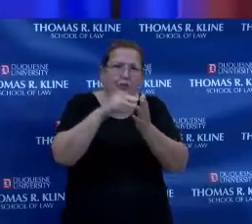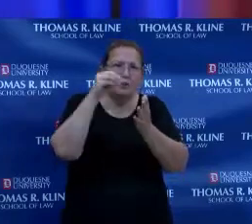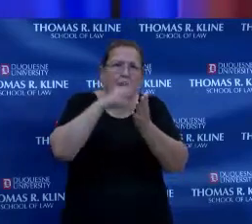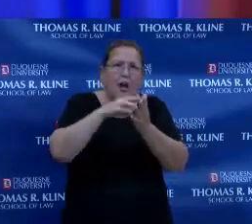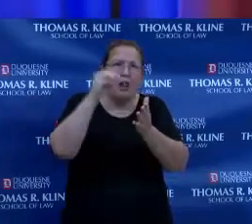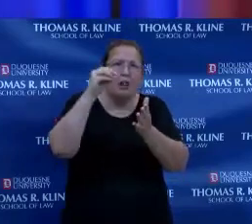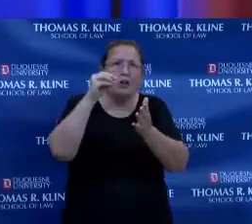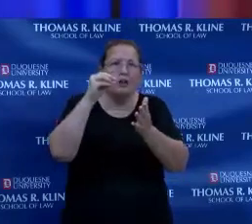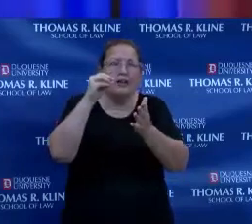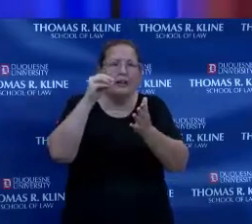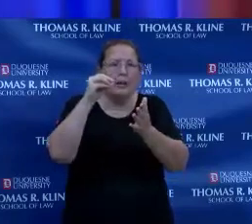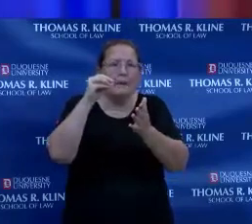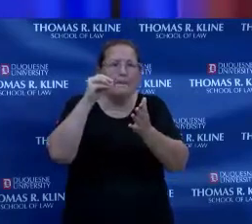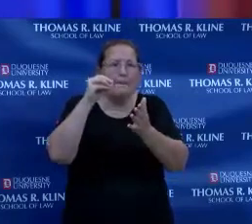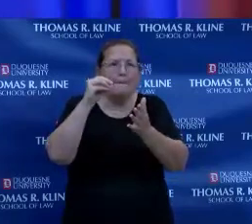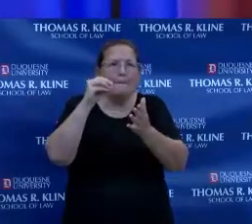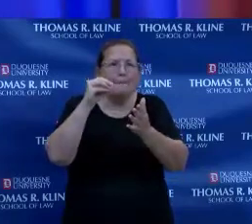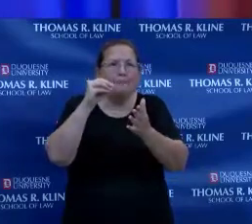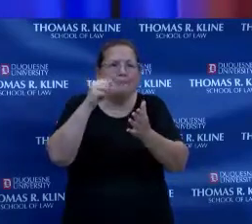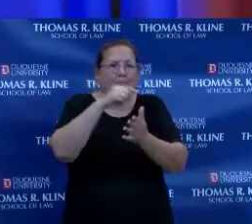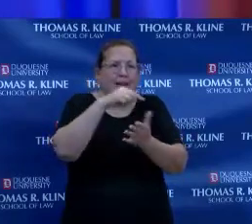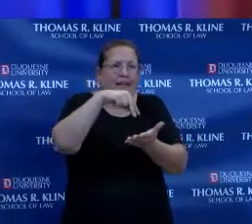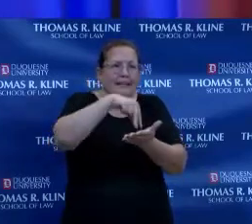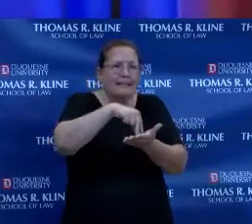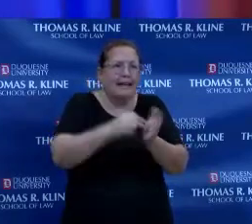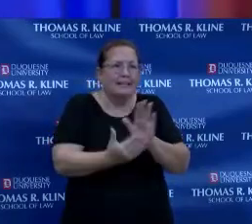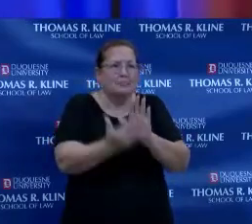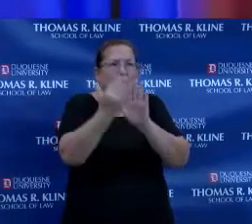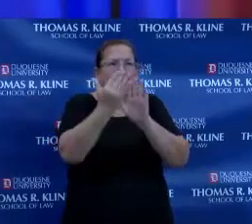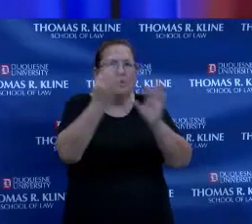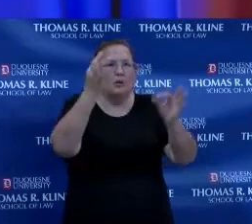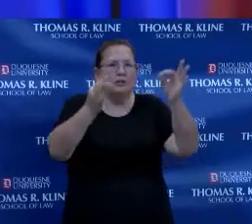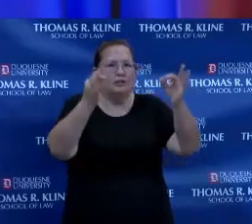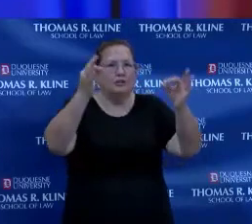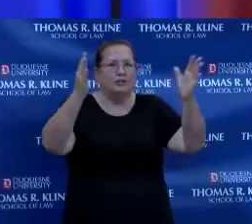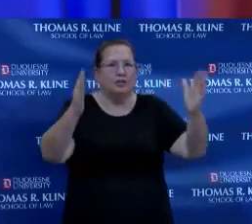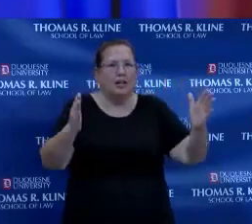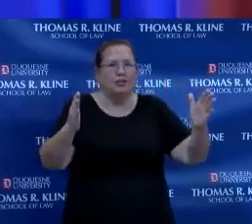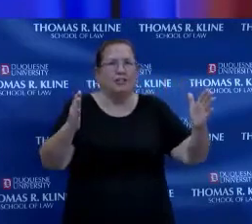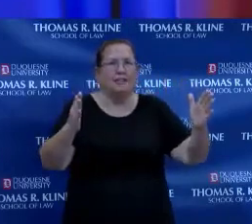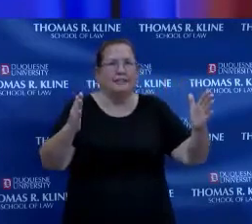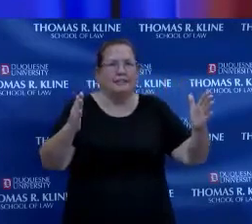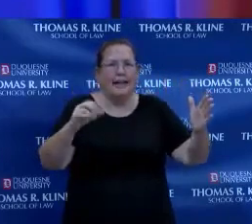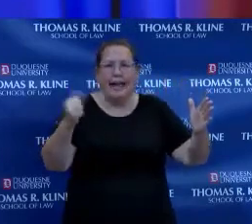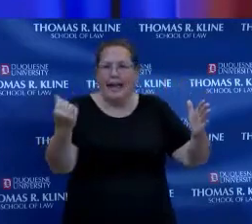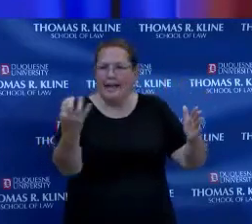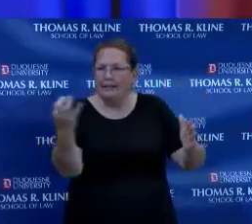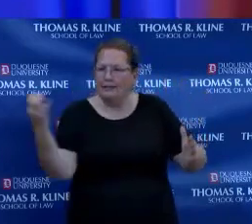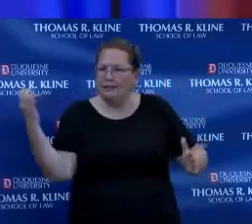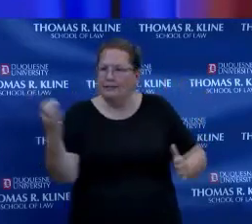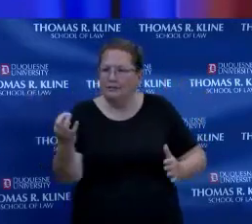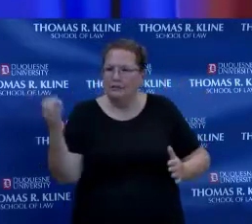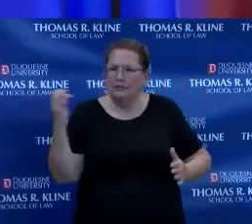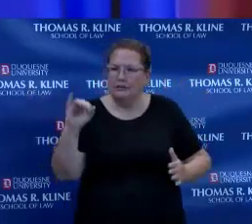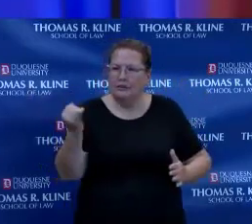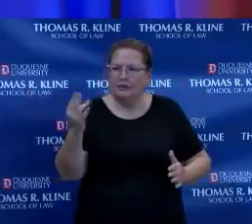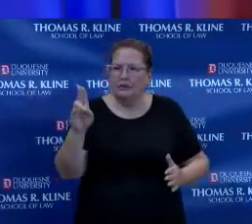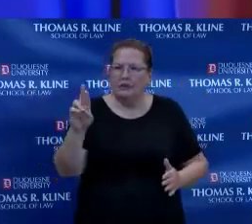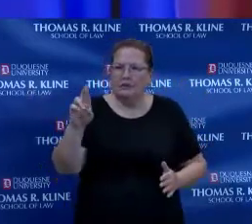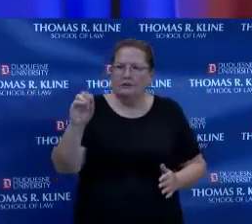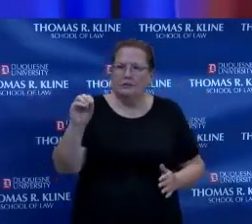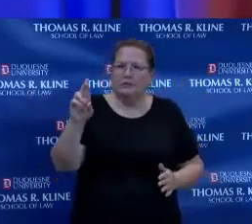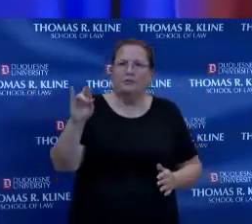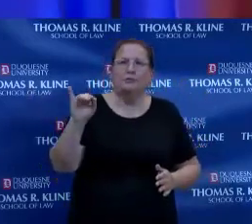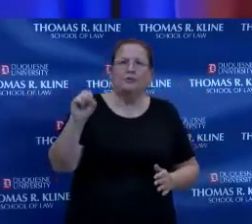as an attorney, standing there before judges and jurists, explaining with such clarity a wide range of principles with